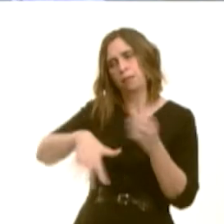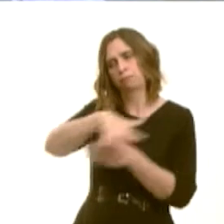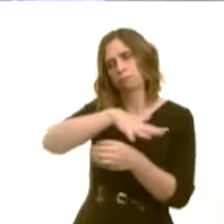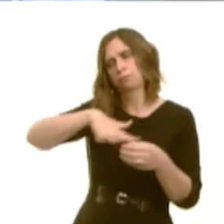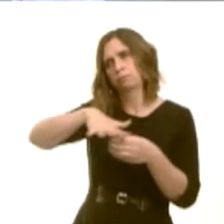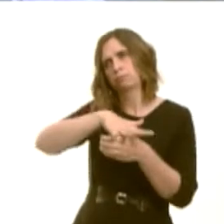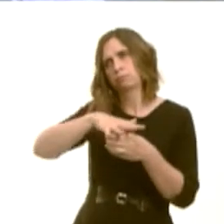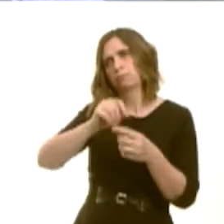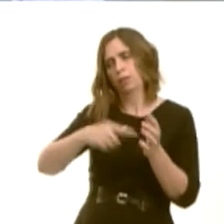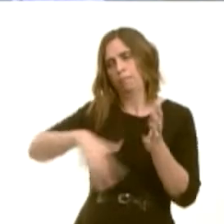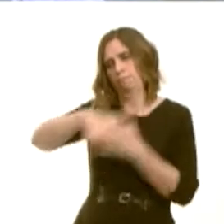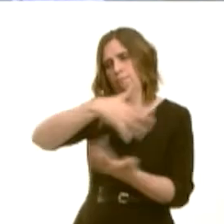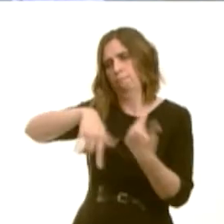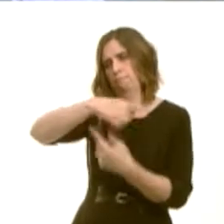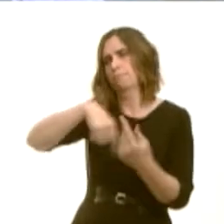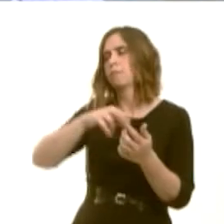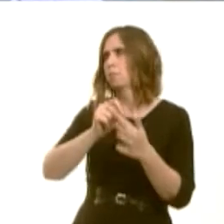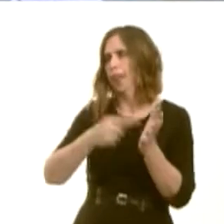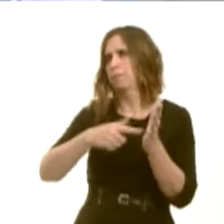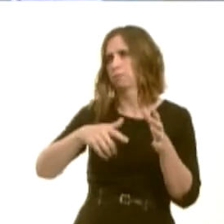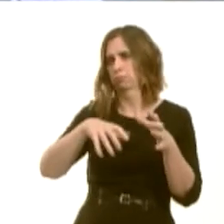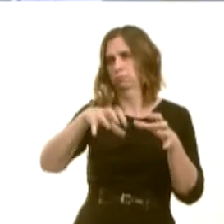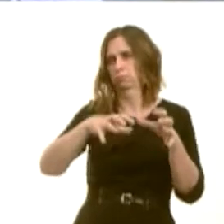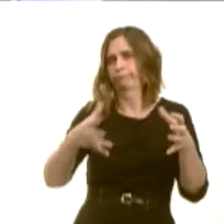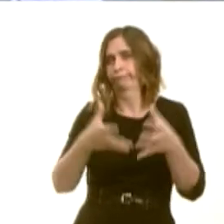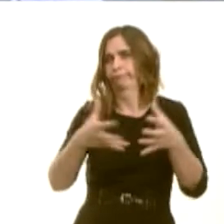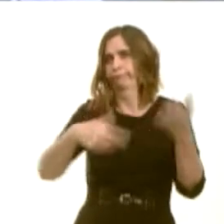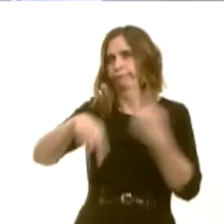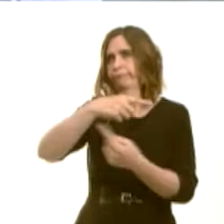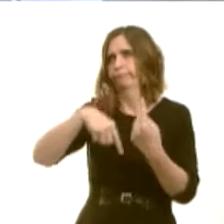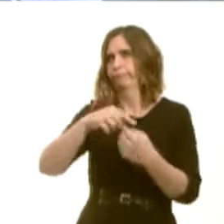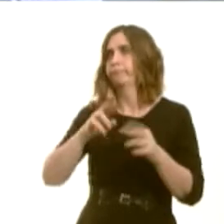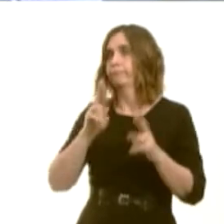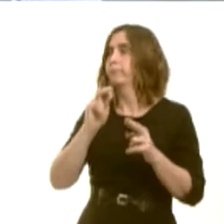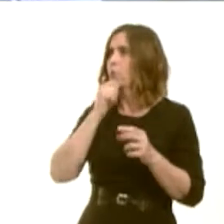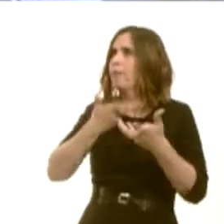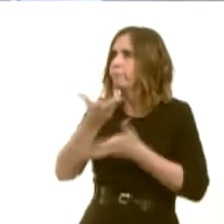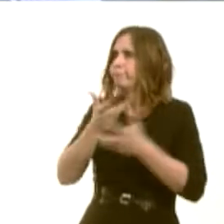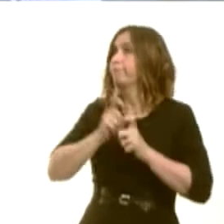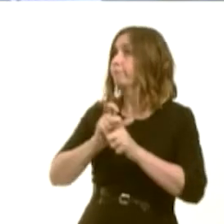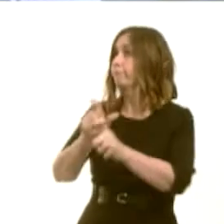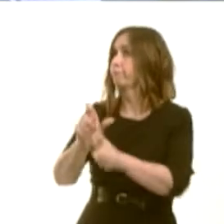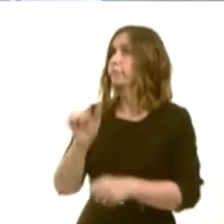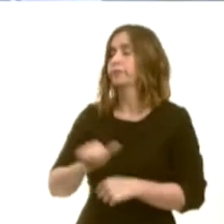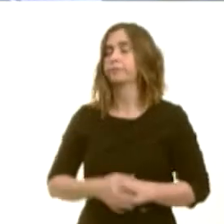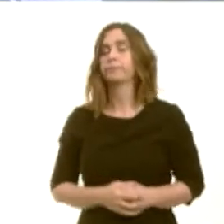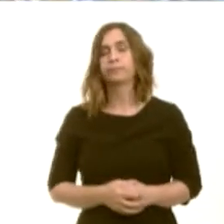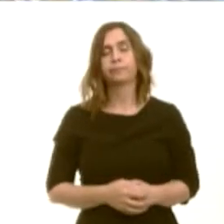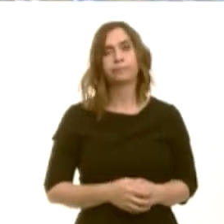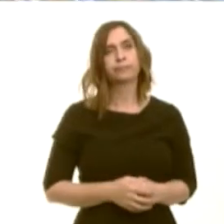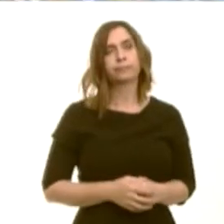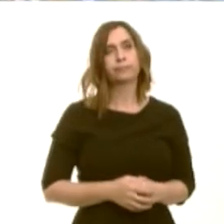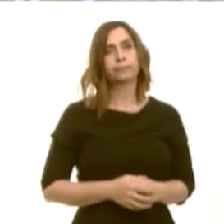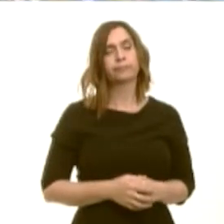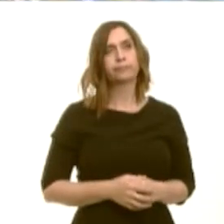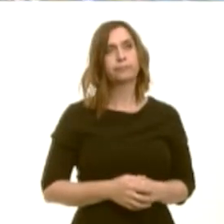there, and I'm sure that the discussions that have taken place up to now will continue into the future. Bethan Jenkins.